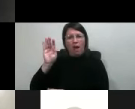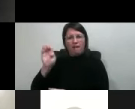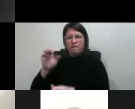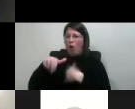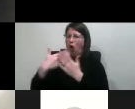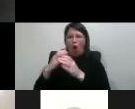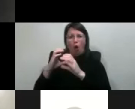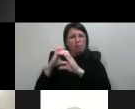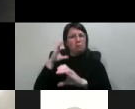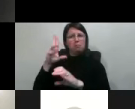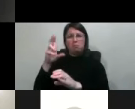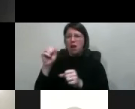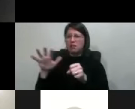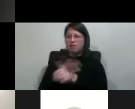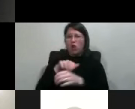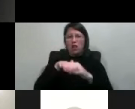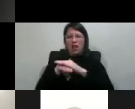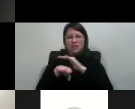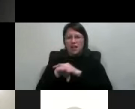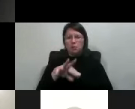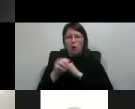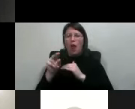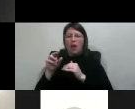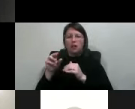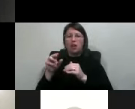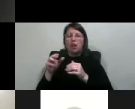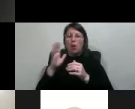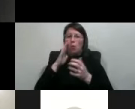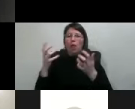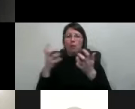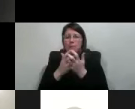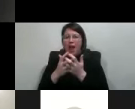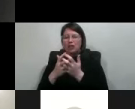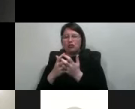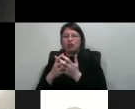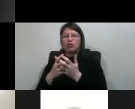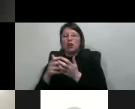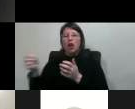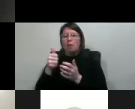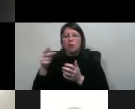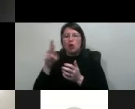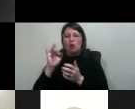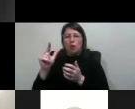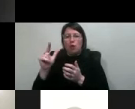accessible, and the shuttles will be scheduled to meet the commuter rail departure and arrival times at Littleton.